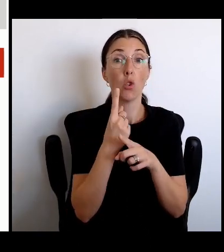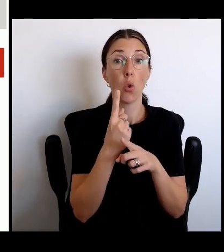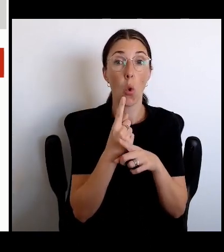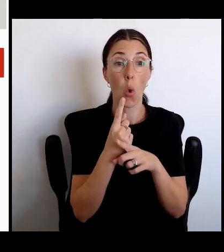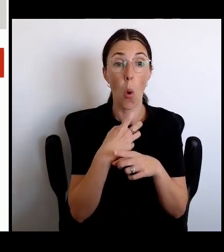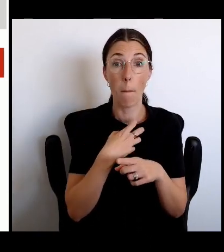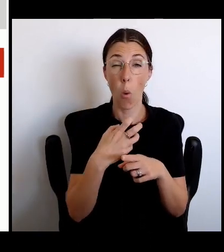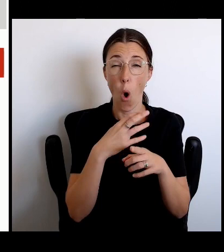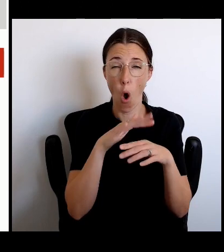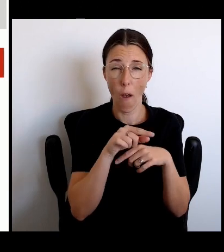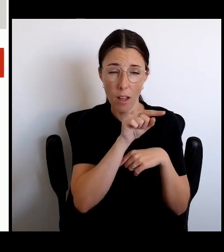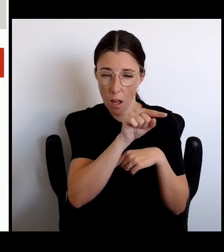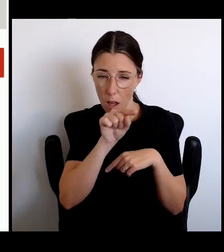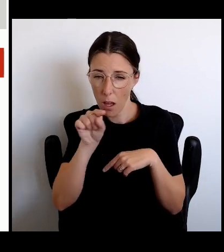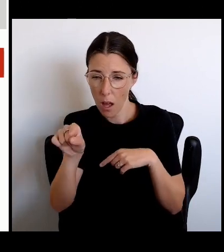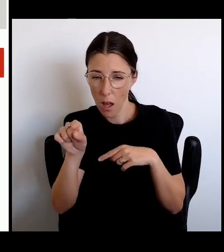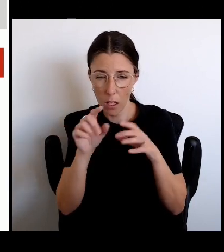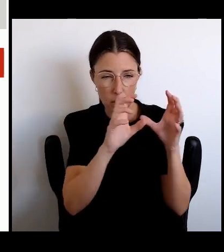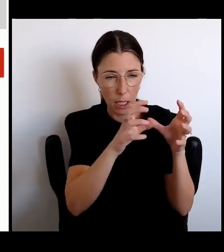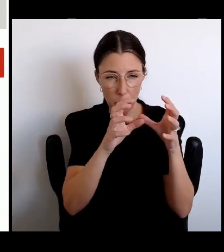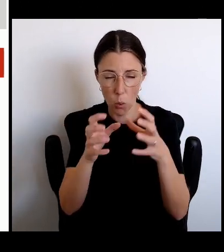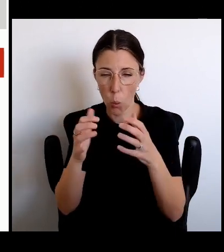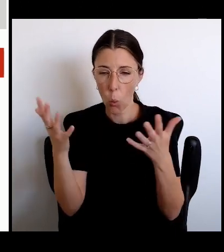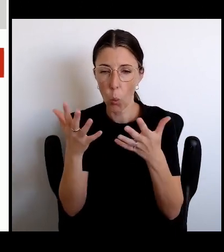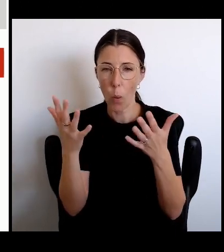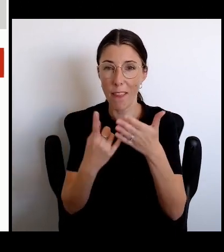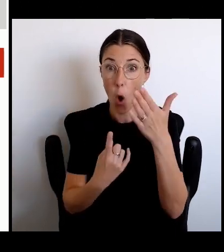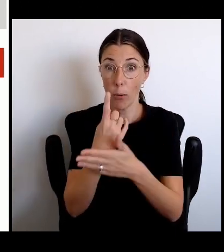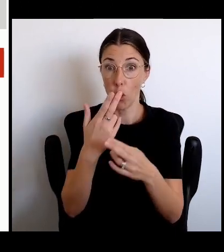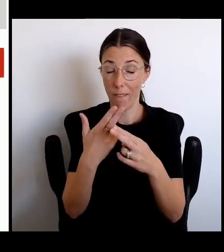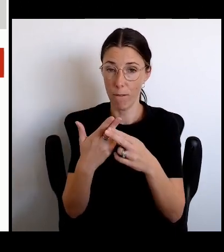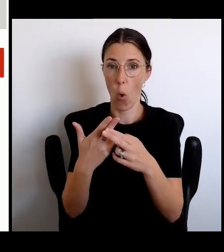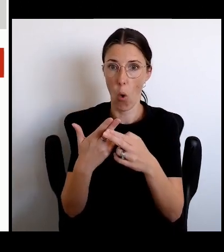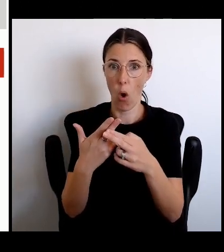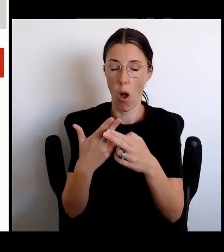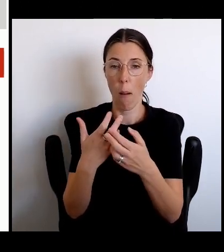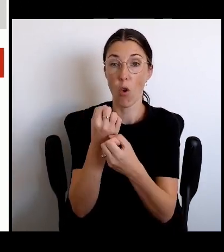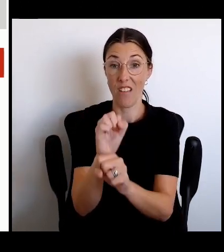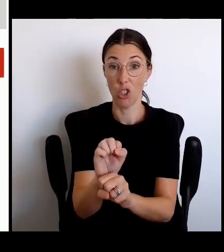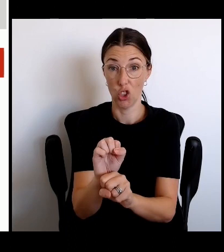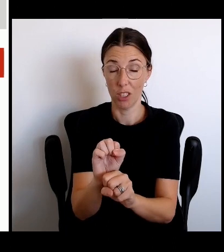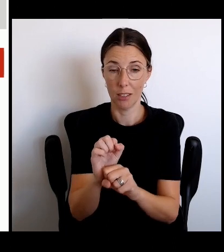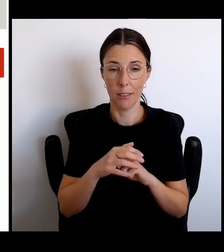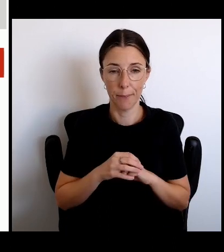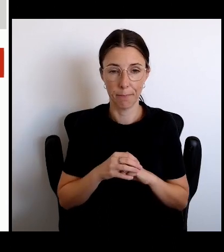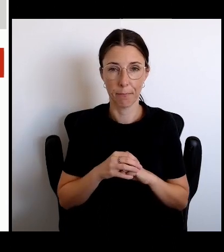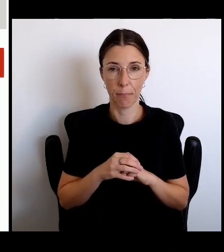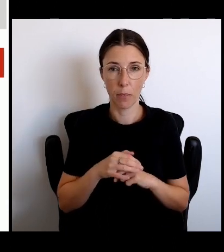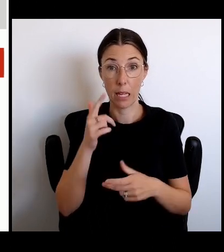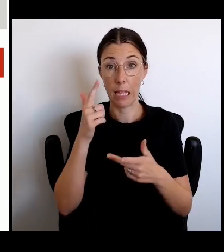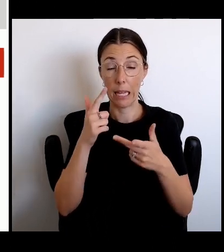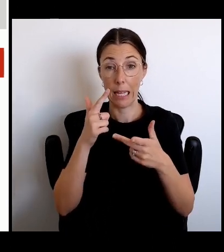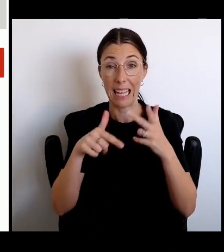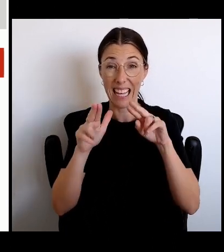that are where the opportunity is for primary prevention. So particularly on the segments that are not vaping, where we